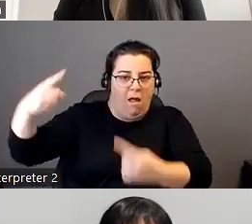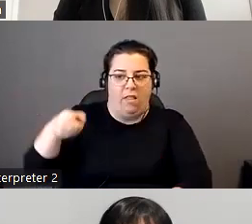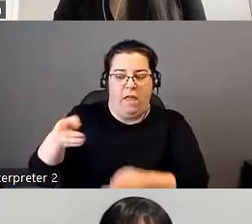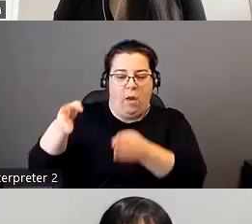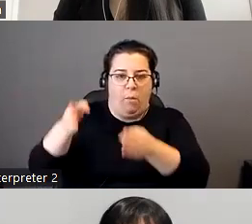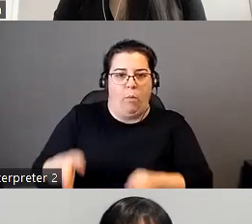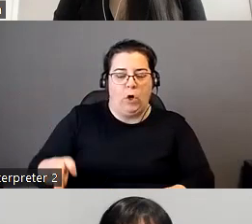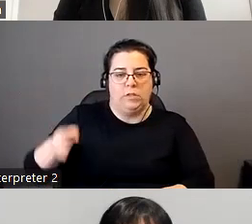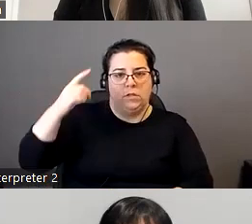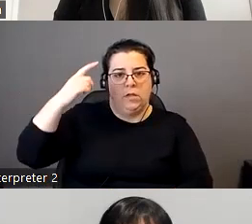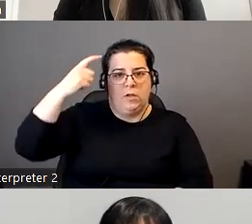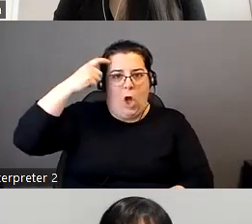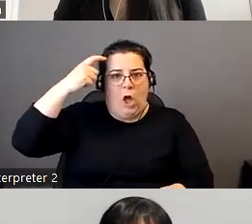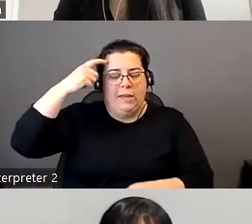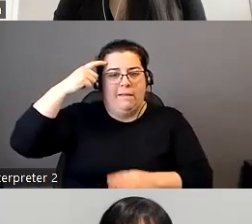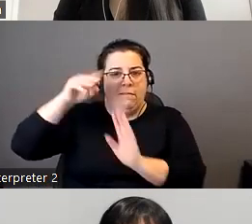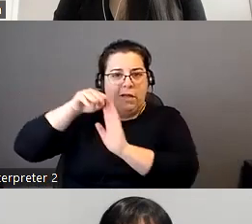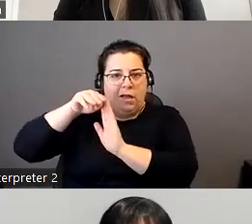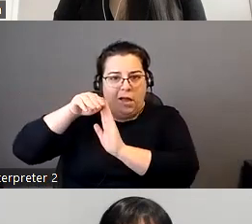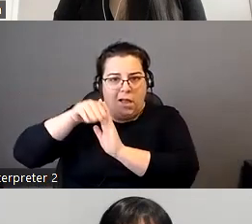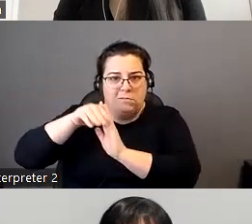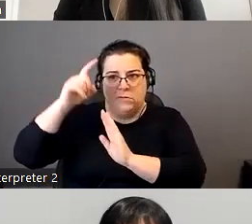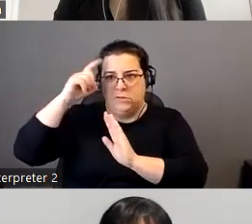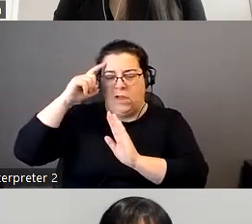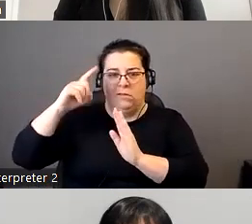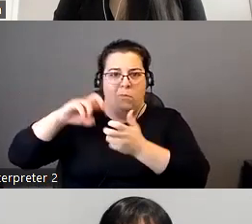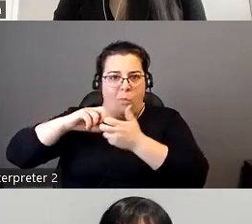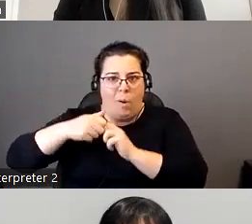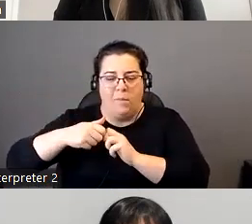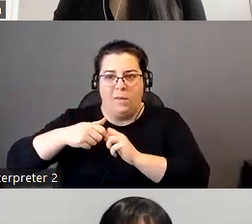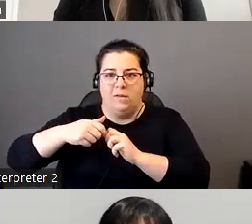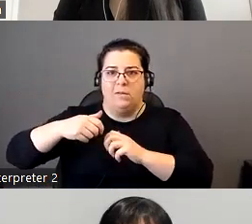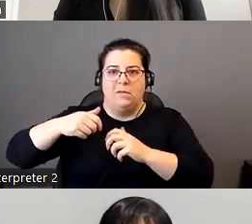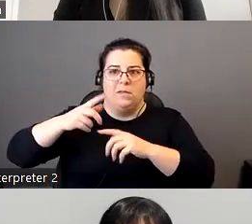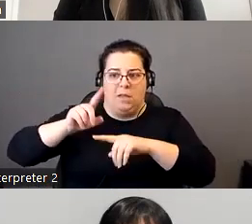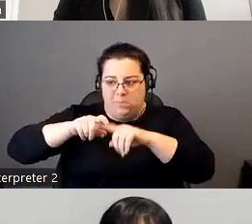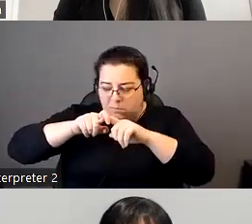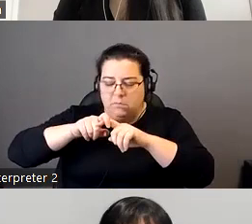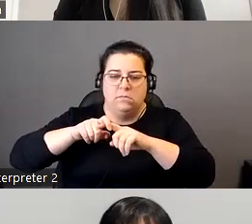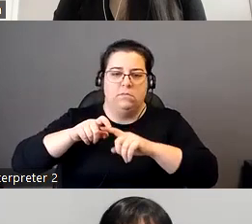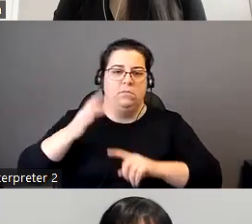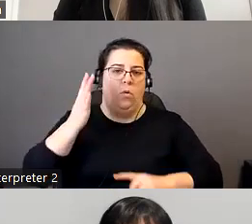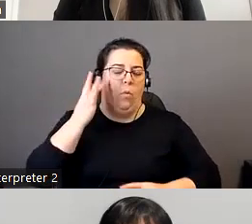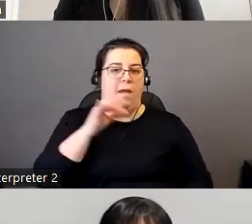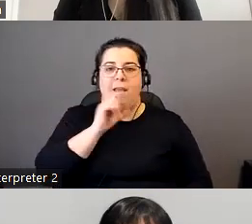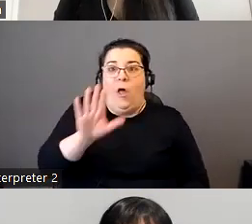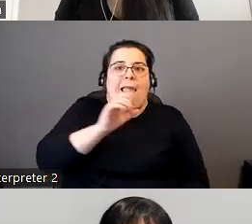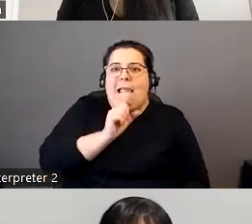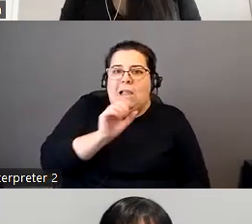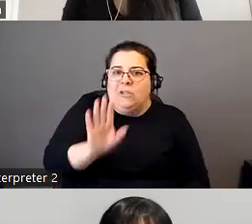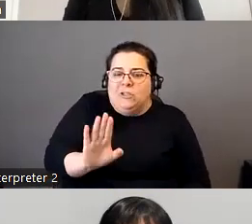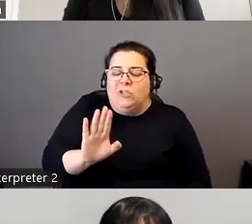the violence, not necessarily due to age, but due to the violence. So it's a matter of